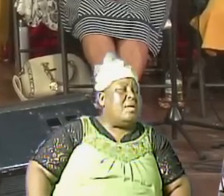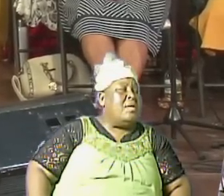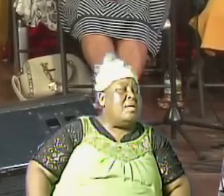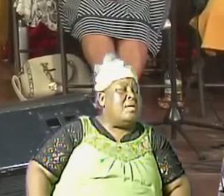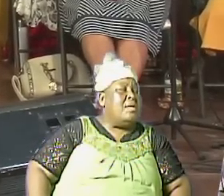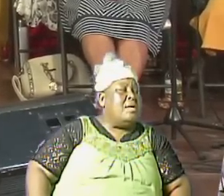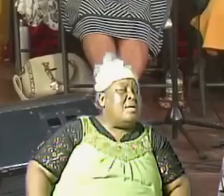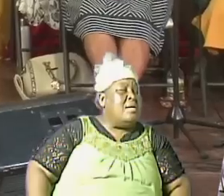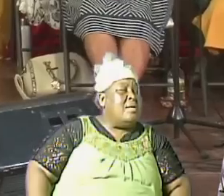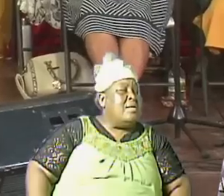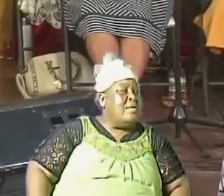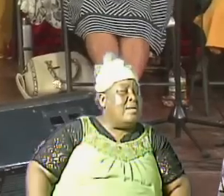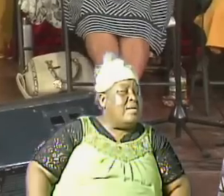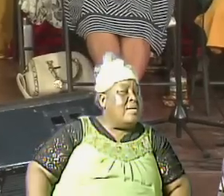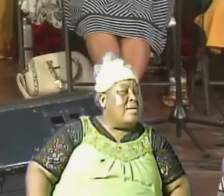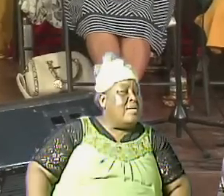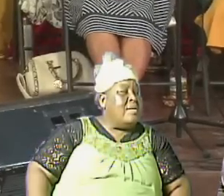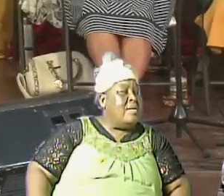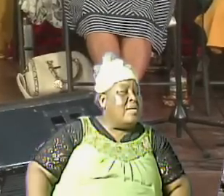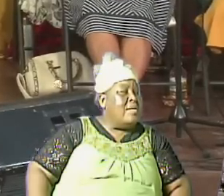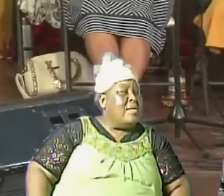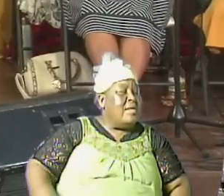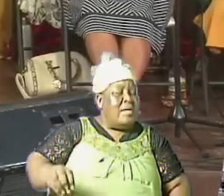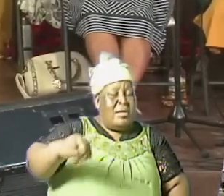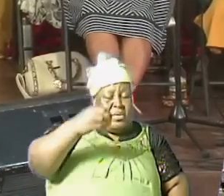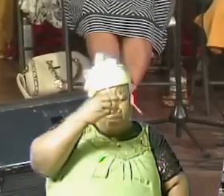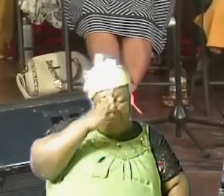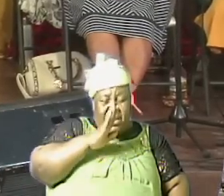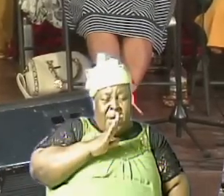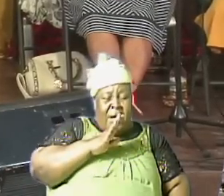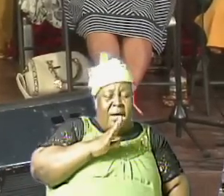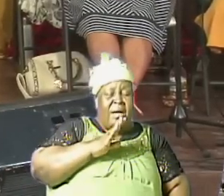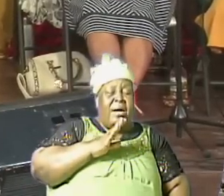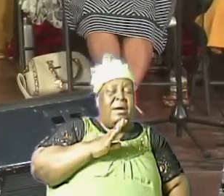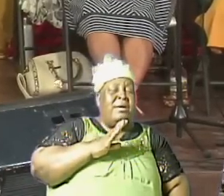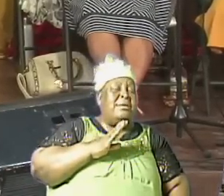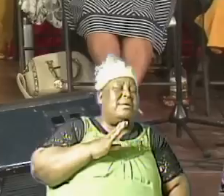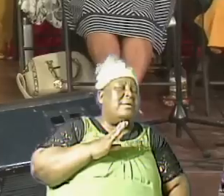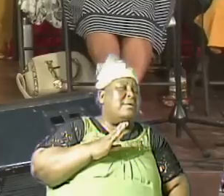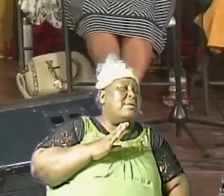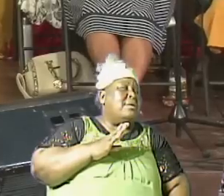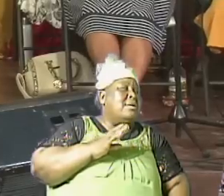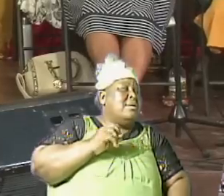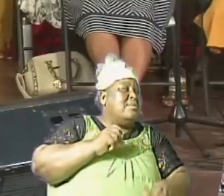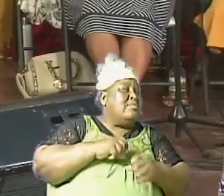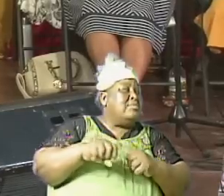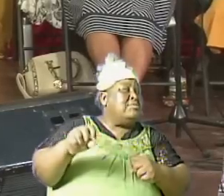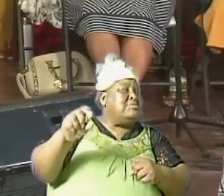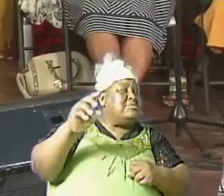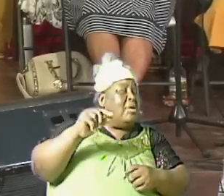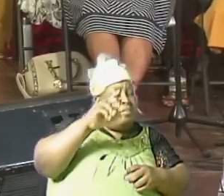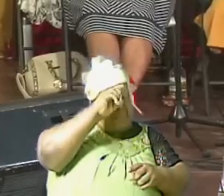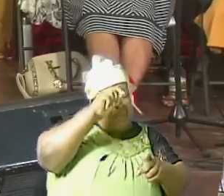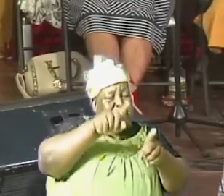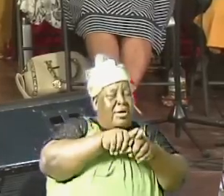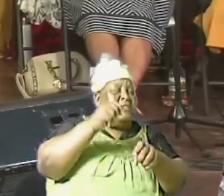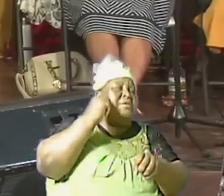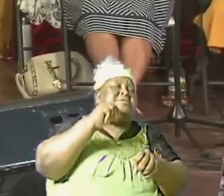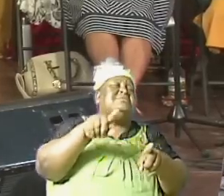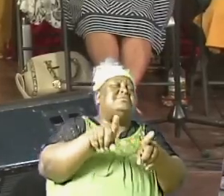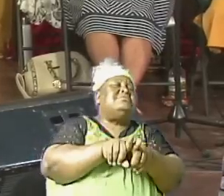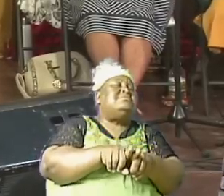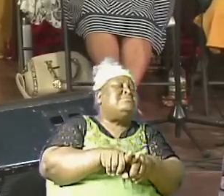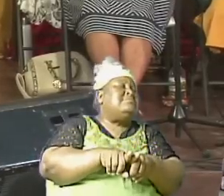Bear with me, I'm going somewhere. I get there in a minute. Oh, God Almighty. And so, brothers